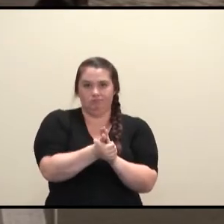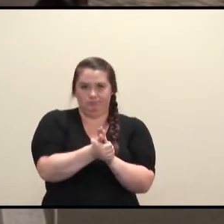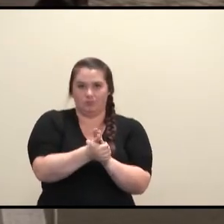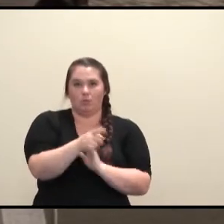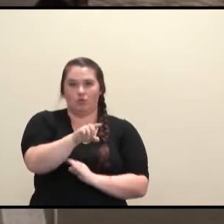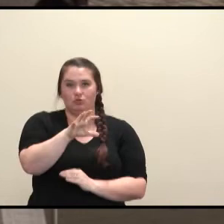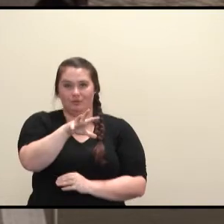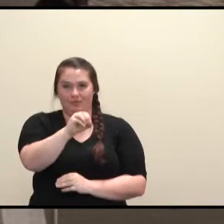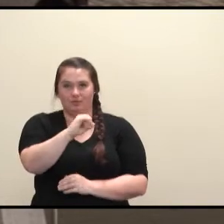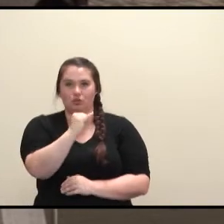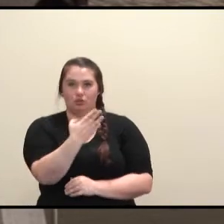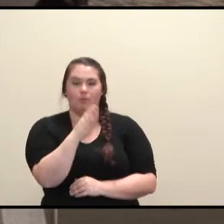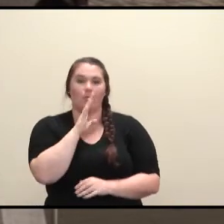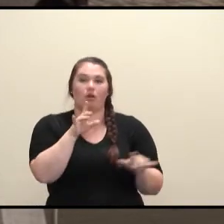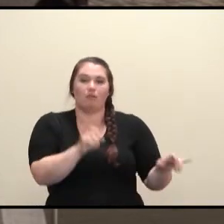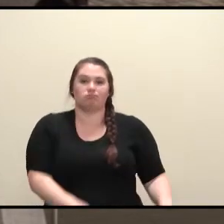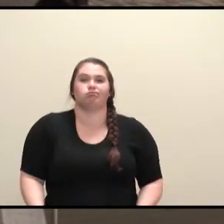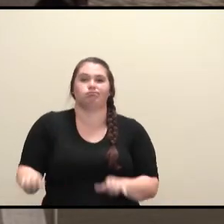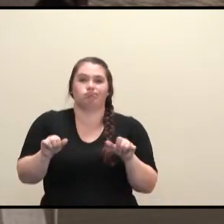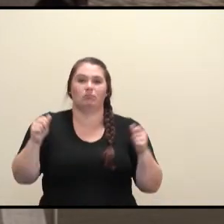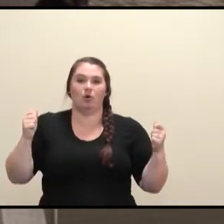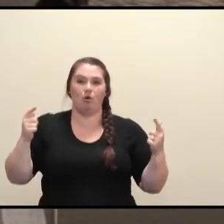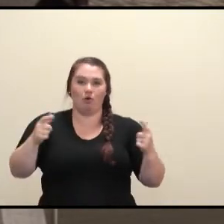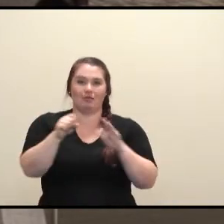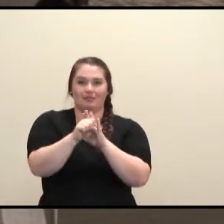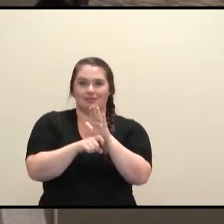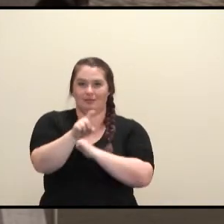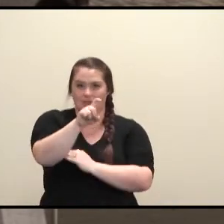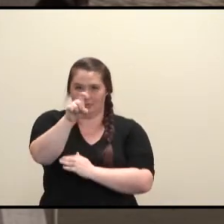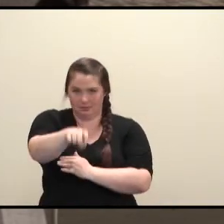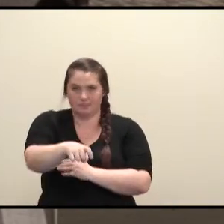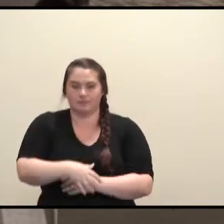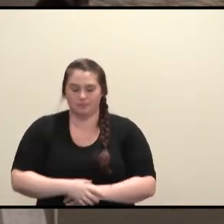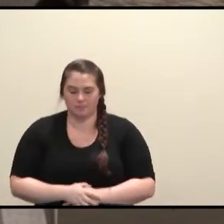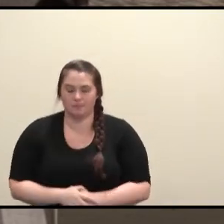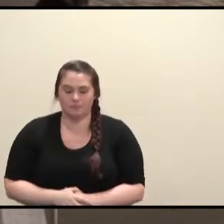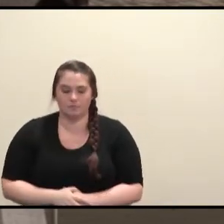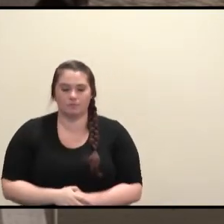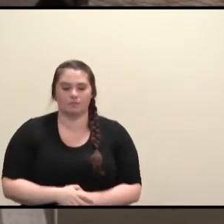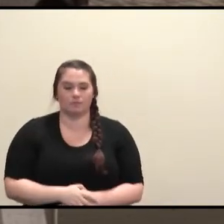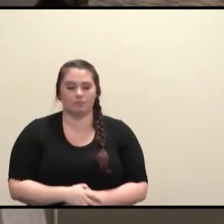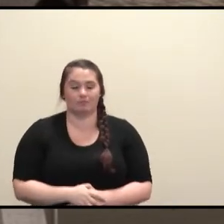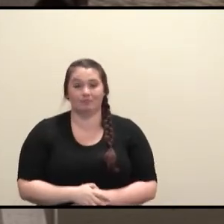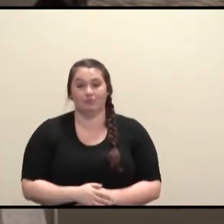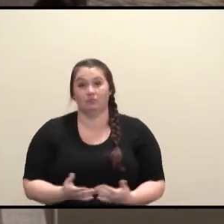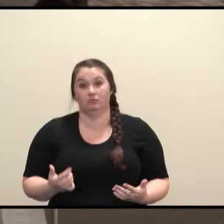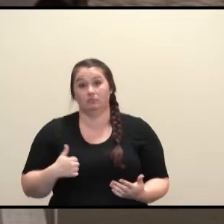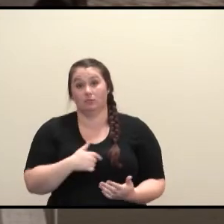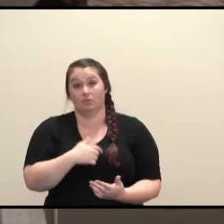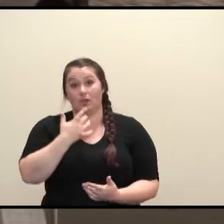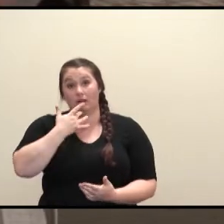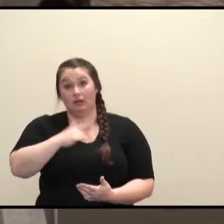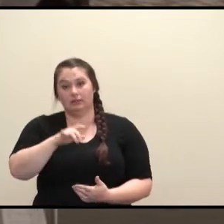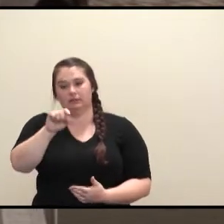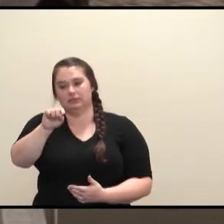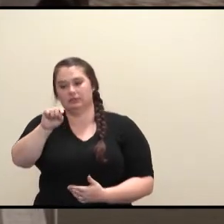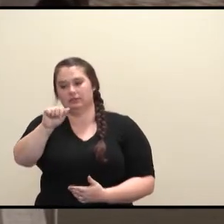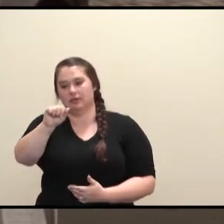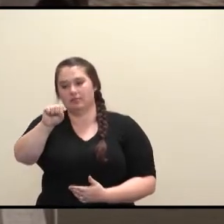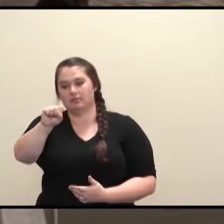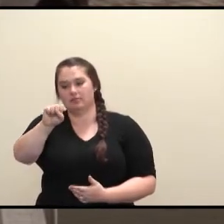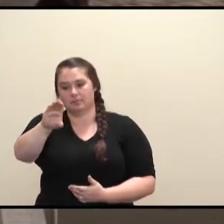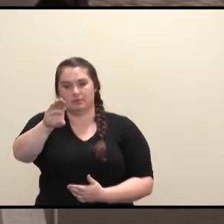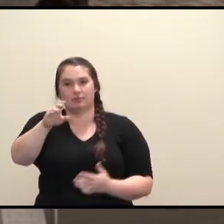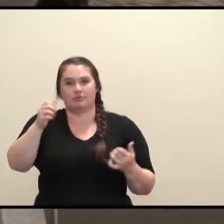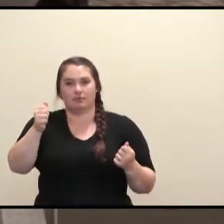every year that are common to all districts in the state of Texas. We are lucky because TASB has access to every